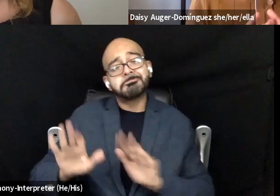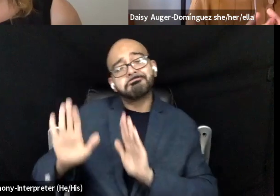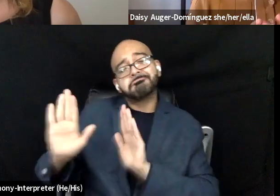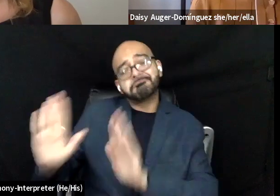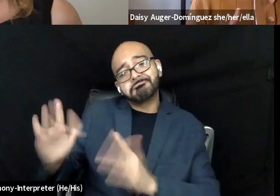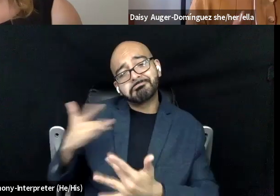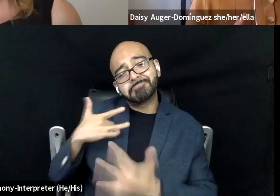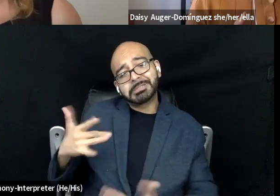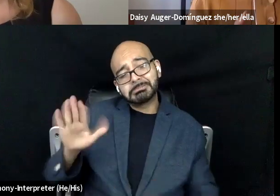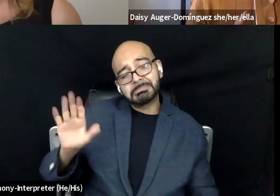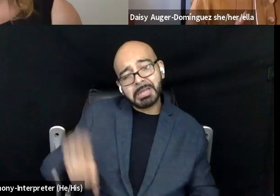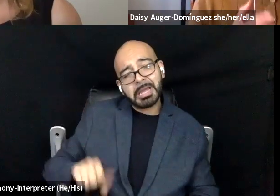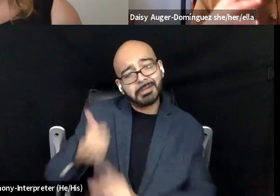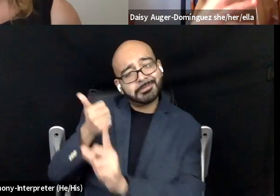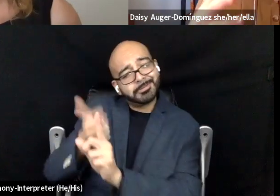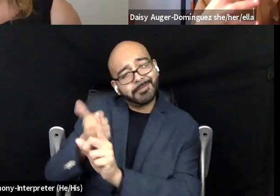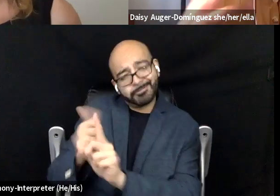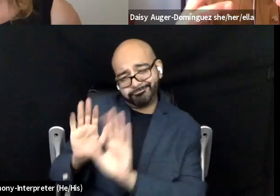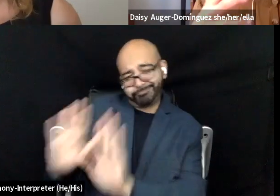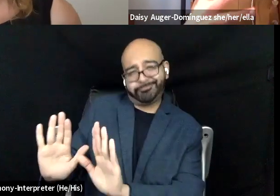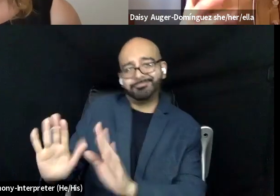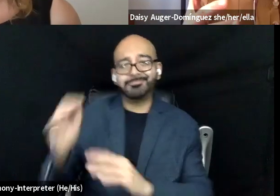an ally be able to help you